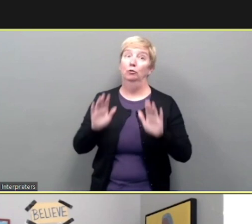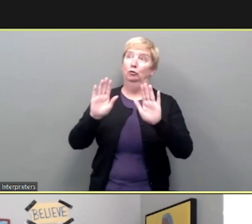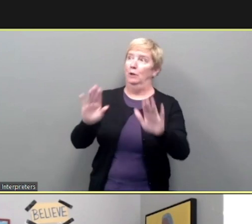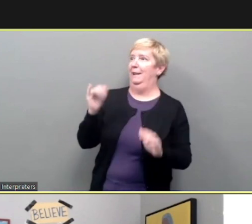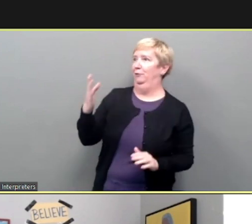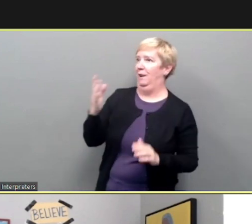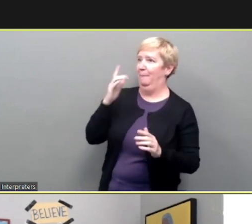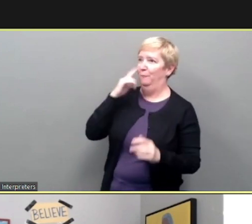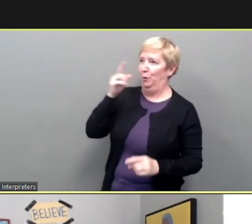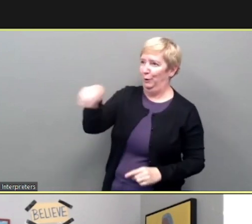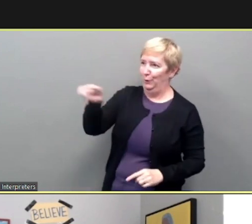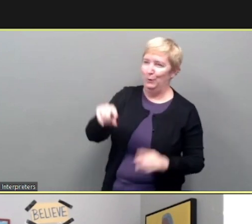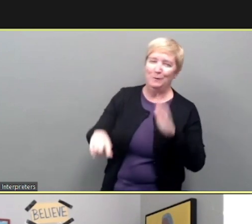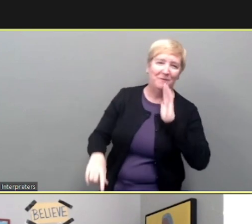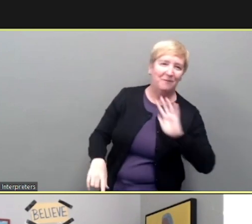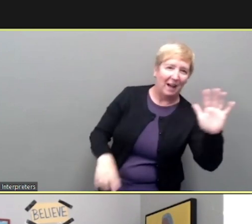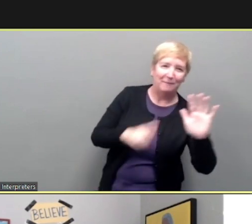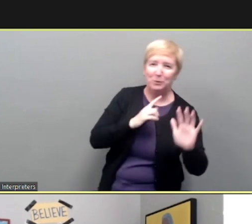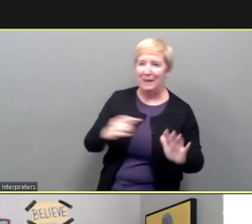vaccines. Next slide.